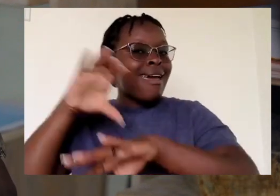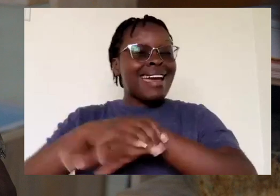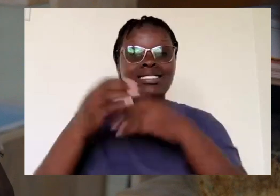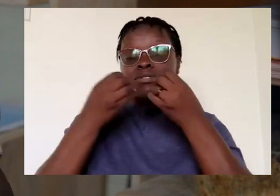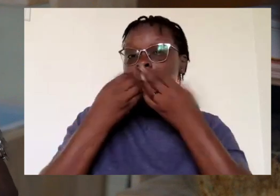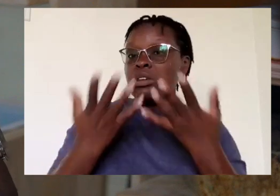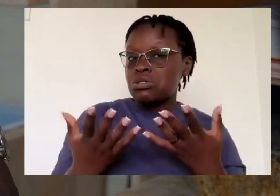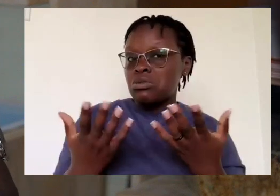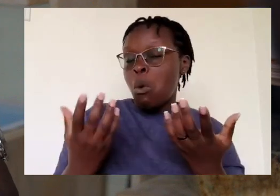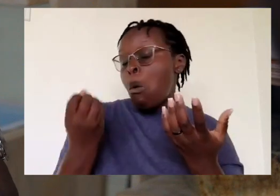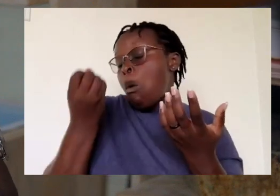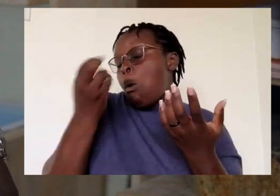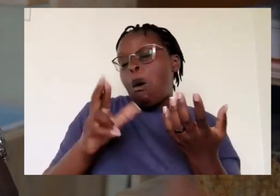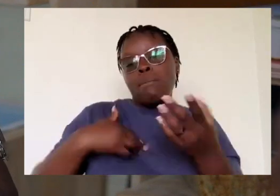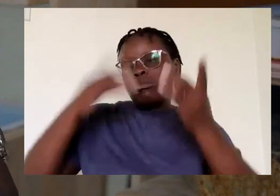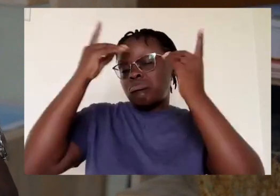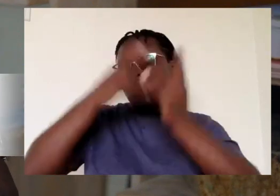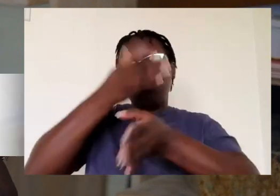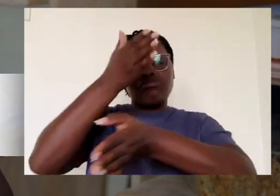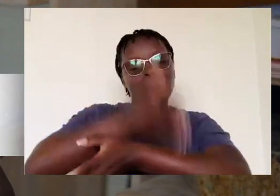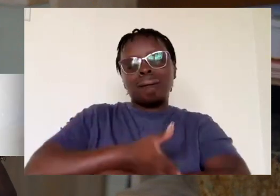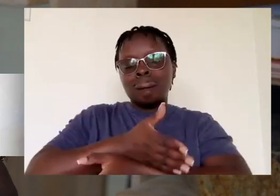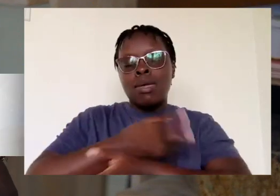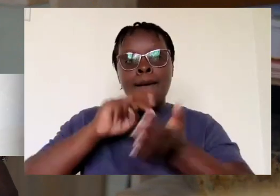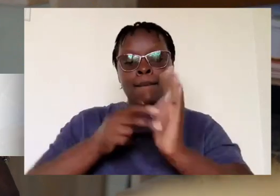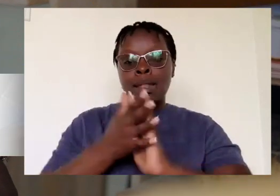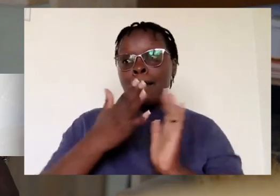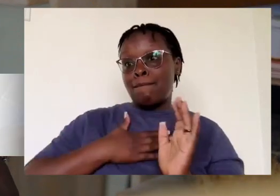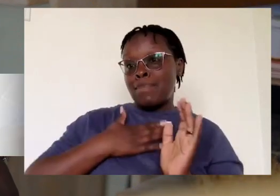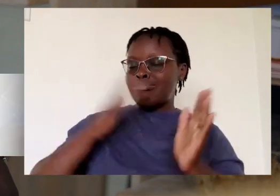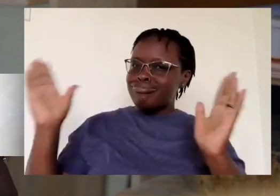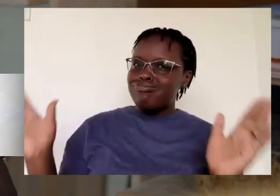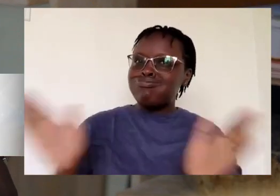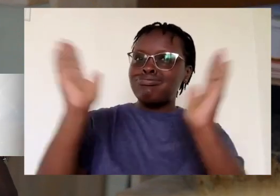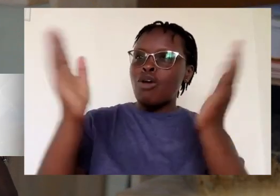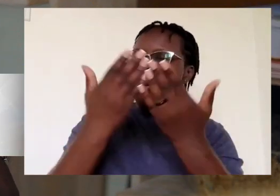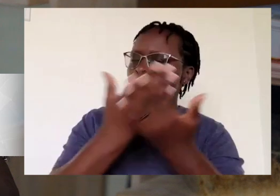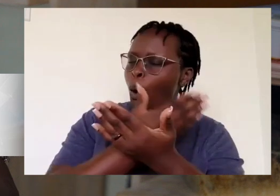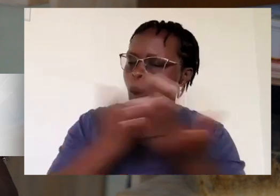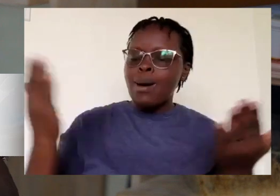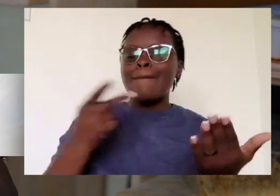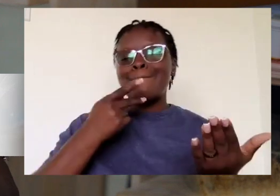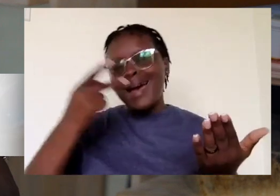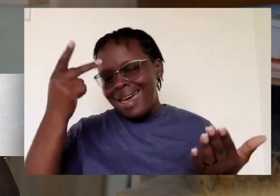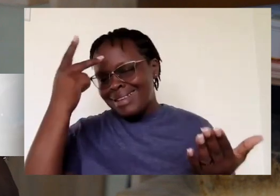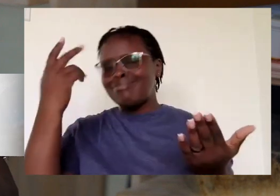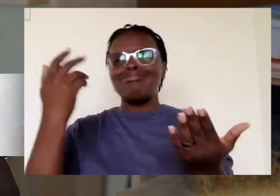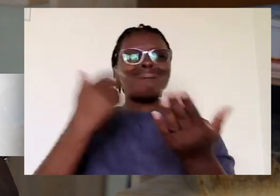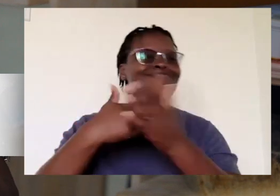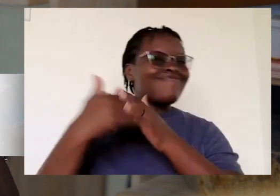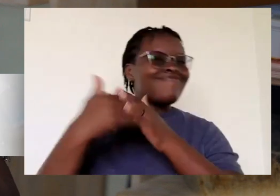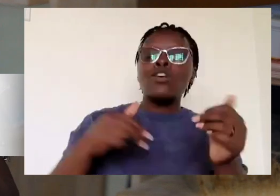information? You see, information of what is happening up, down, and everywhere. So mine is just to encourage all and sundry,